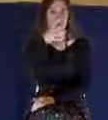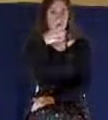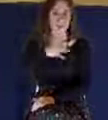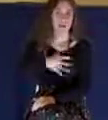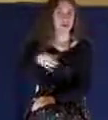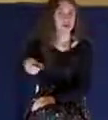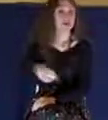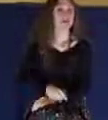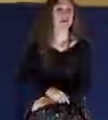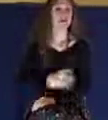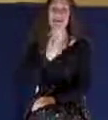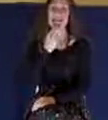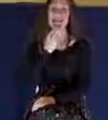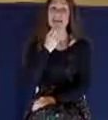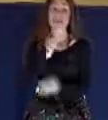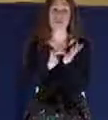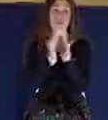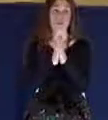the book that follows